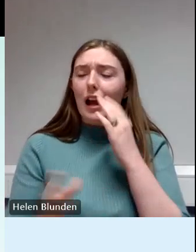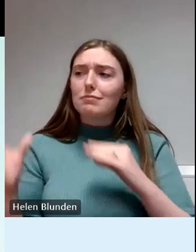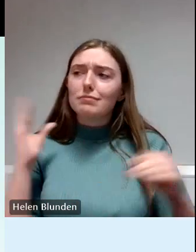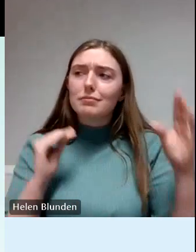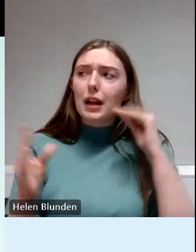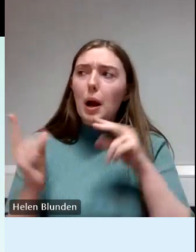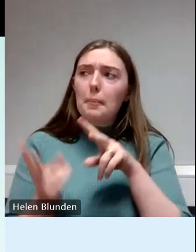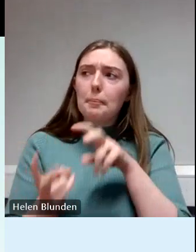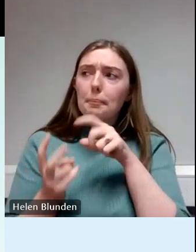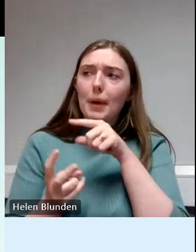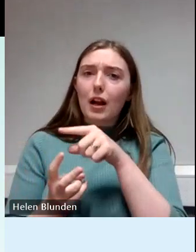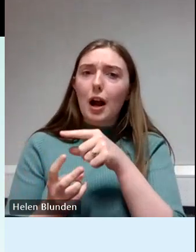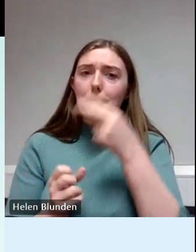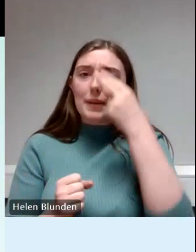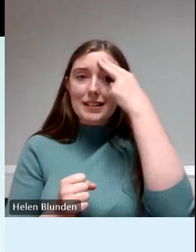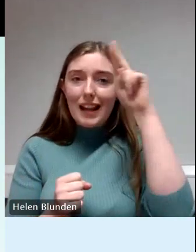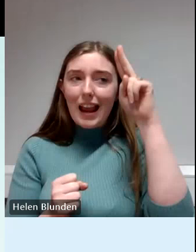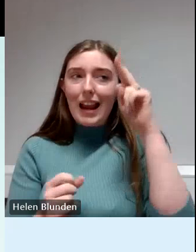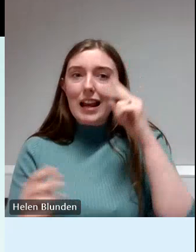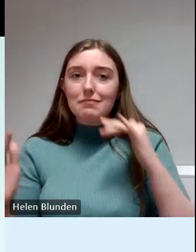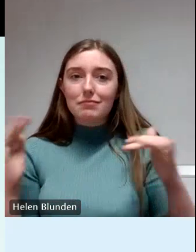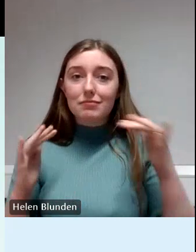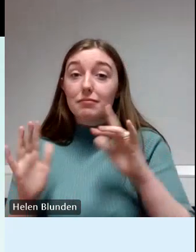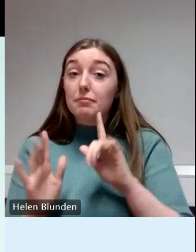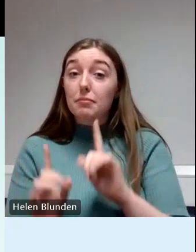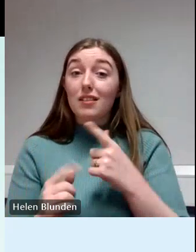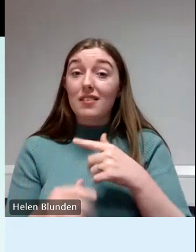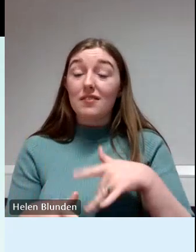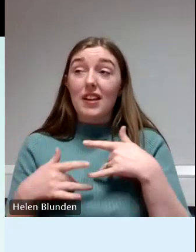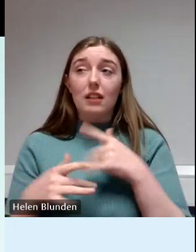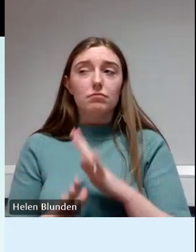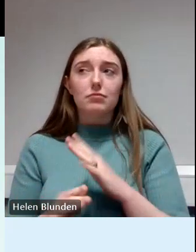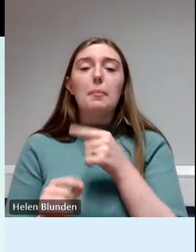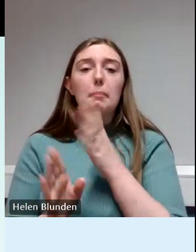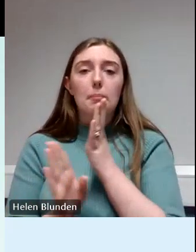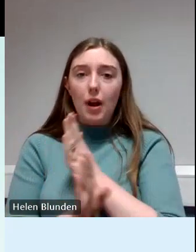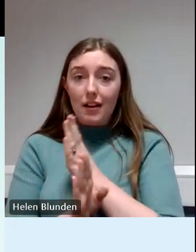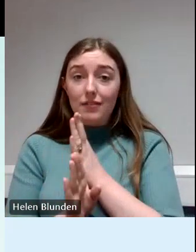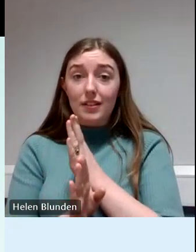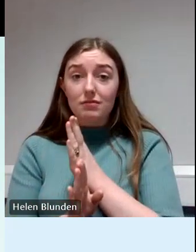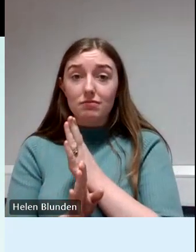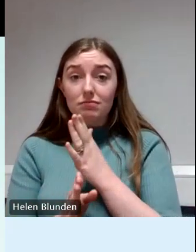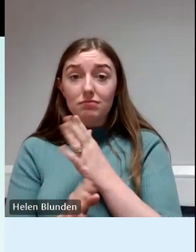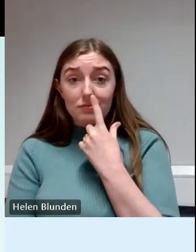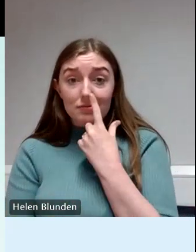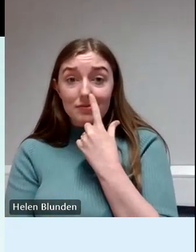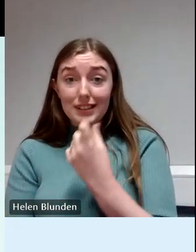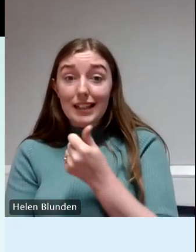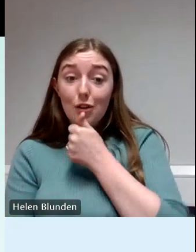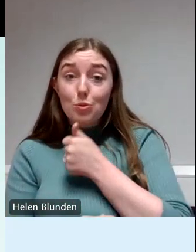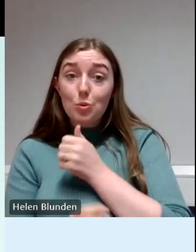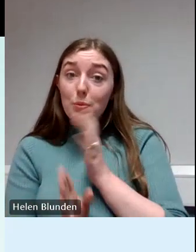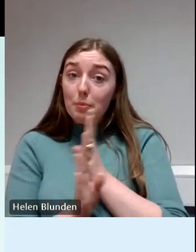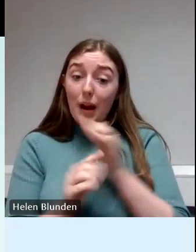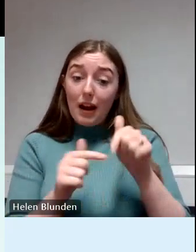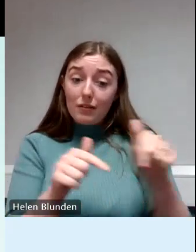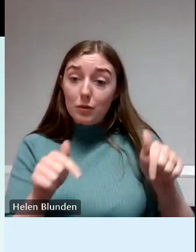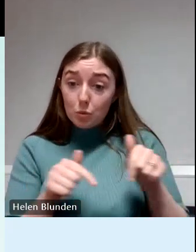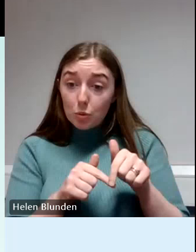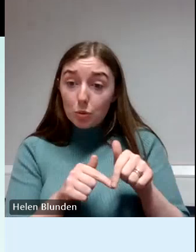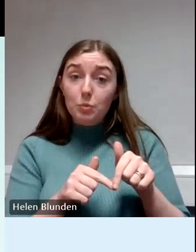don't be frightened to ask to use the confidential consulting room where you can discuss your ailment or an indelicate insect